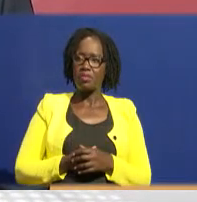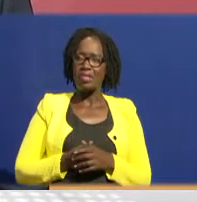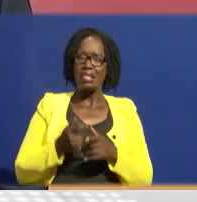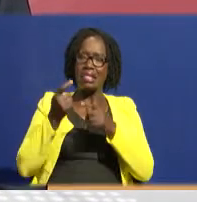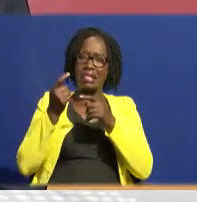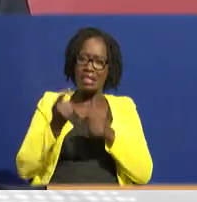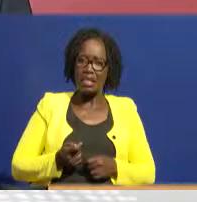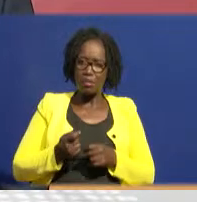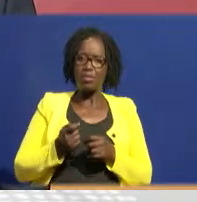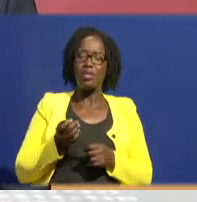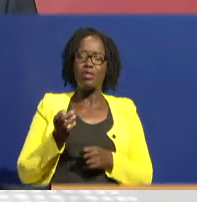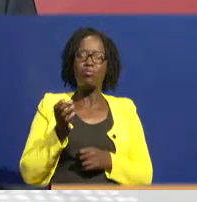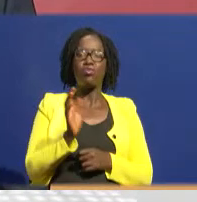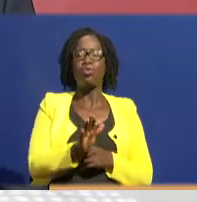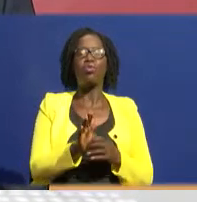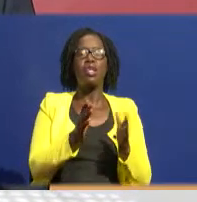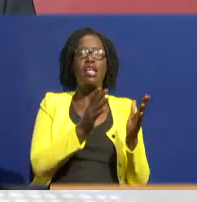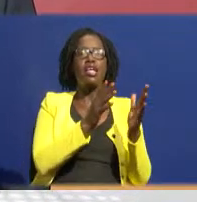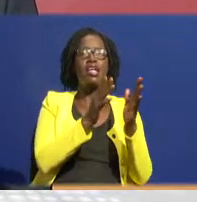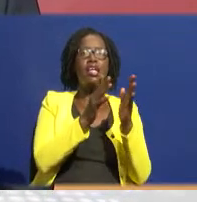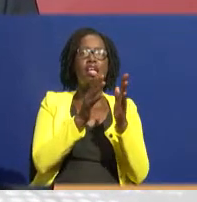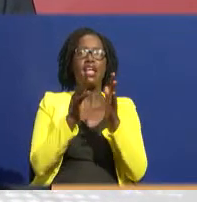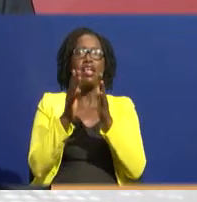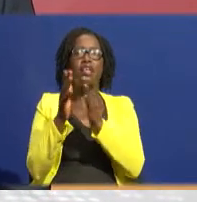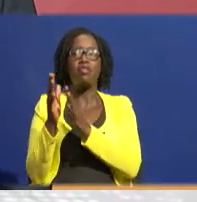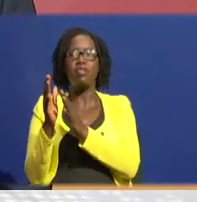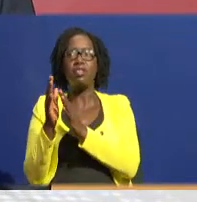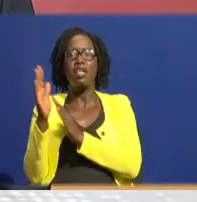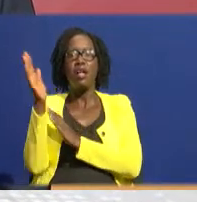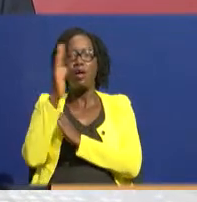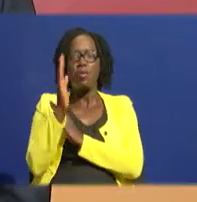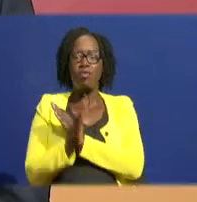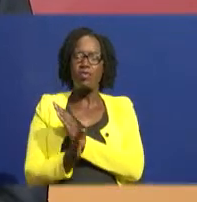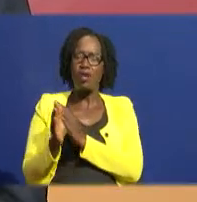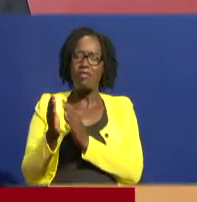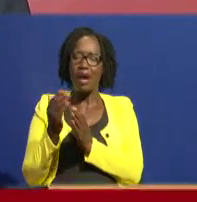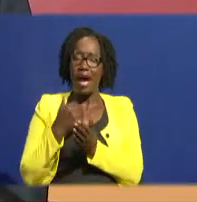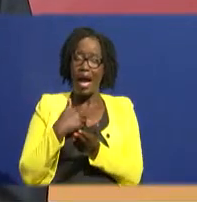raped and thrown in a forest, we have never had such